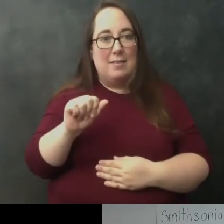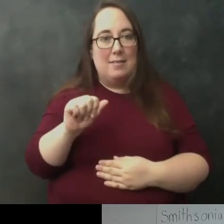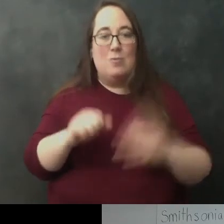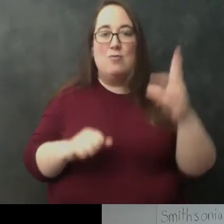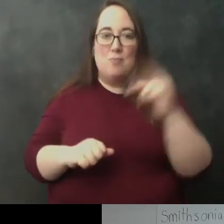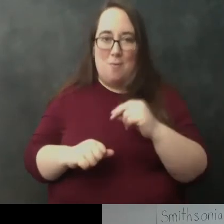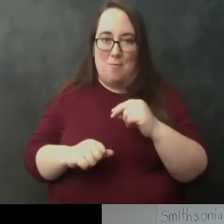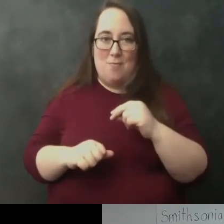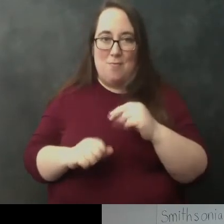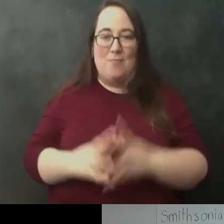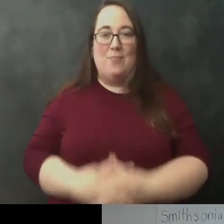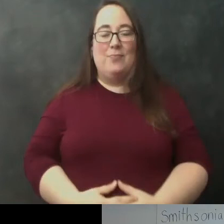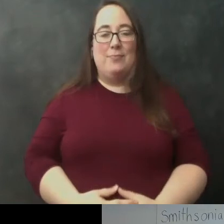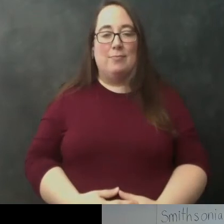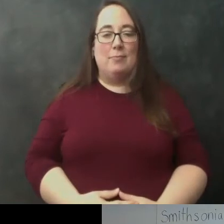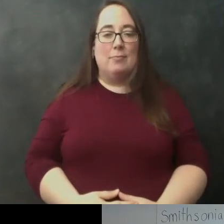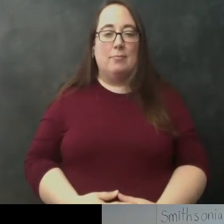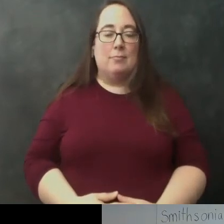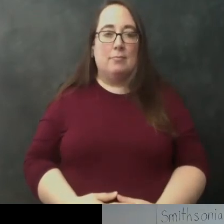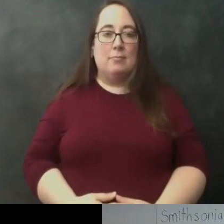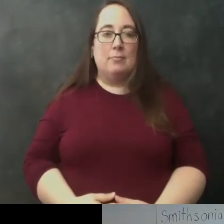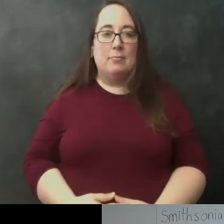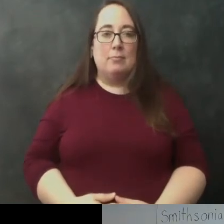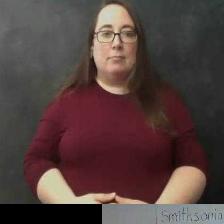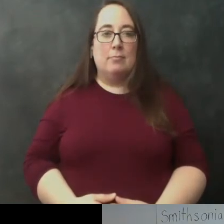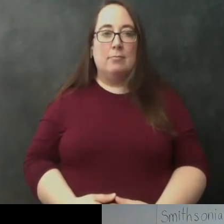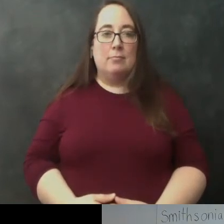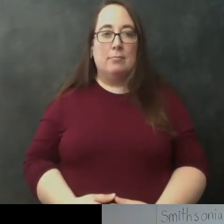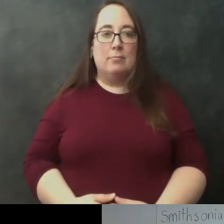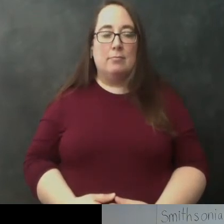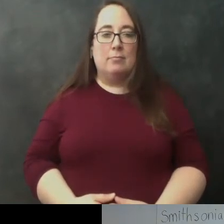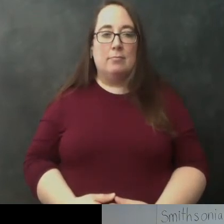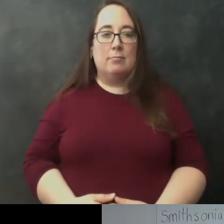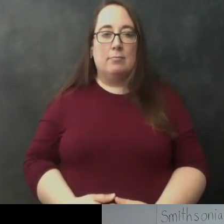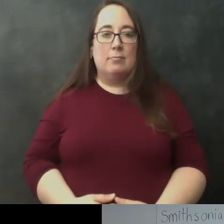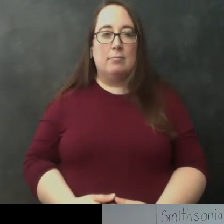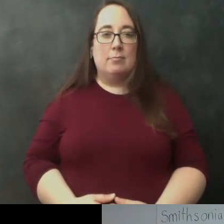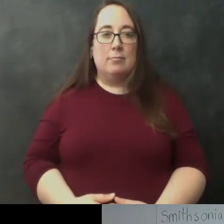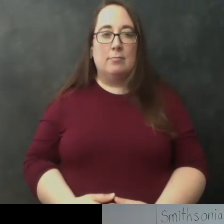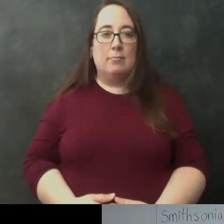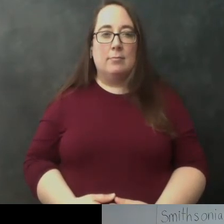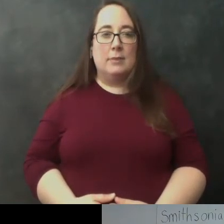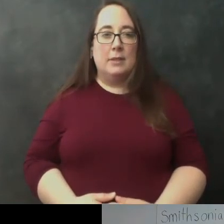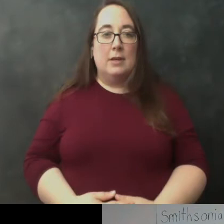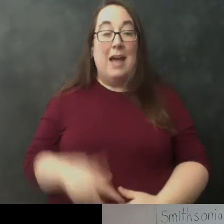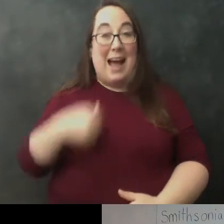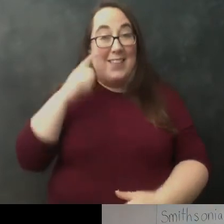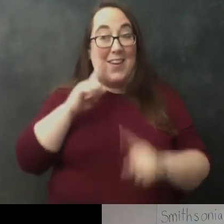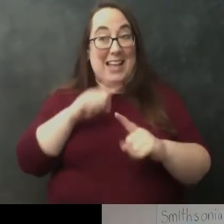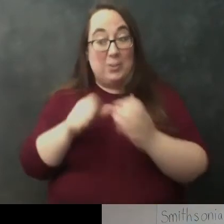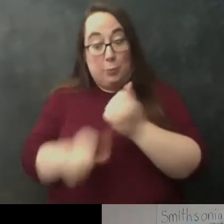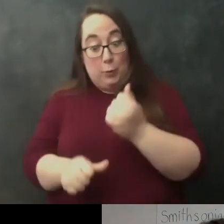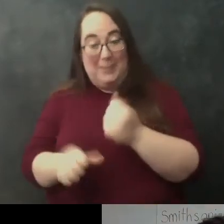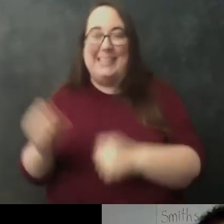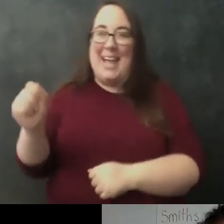No. So I was actually thinking about, I was thinking the answer was going to end with poop, and then my answer was going to be yes.